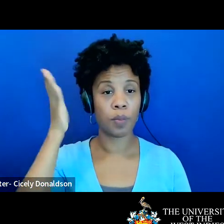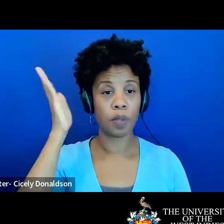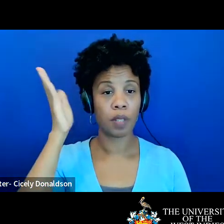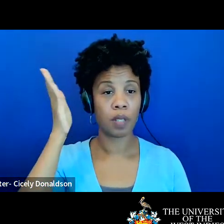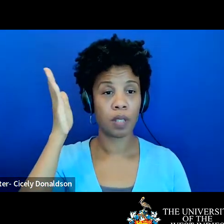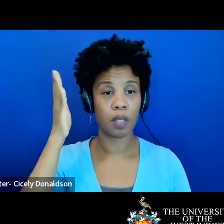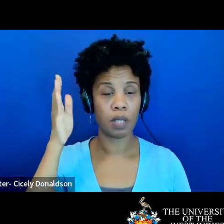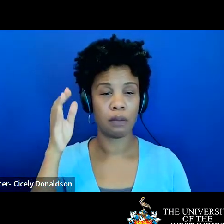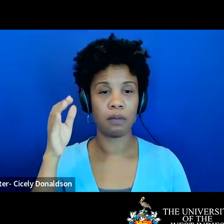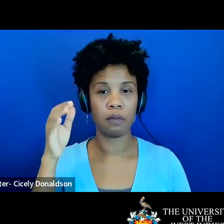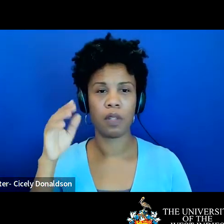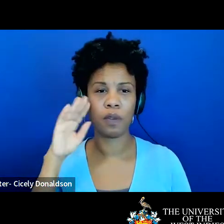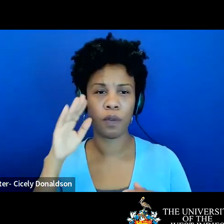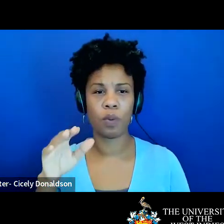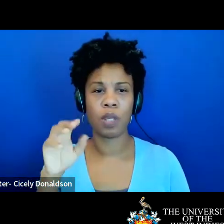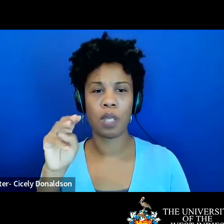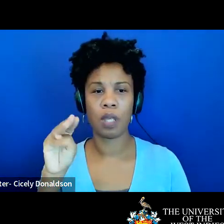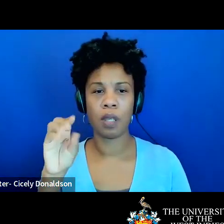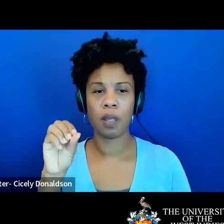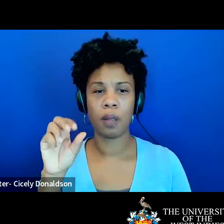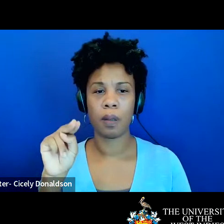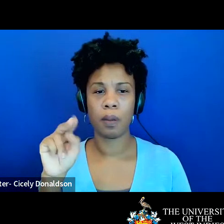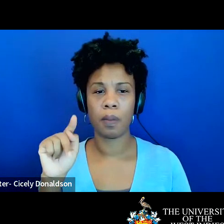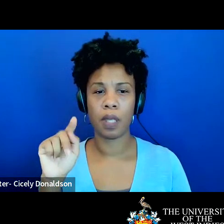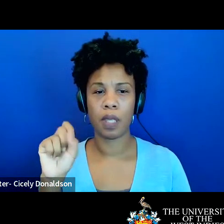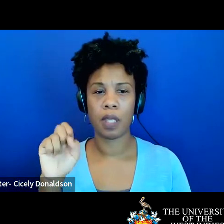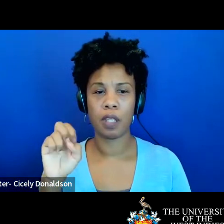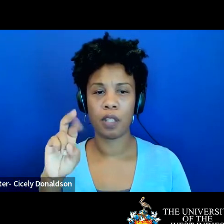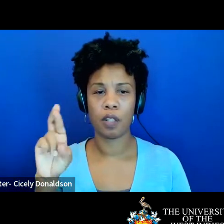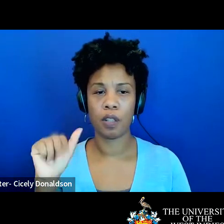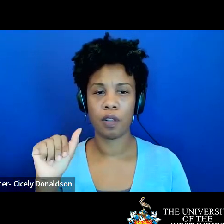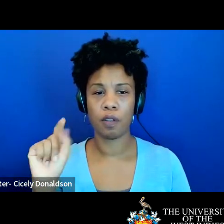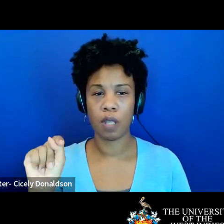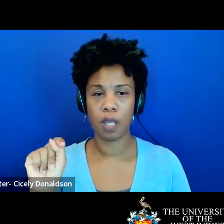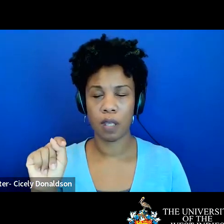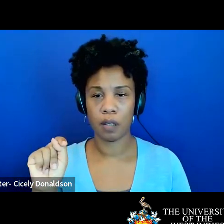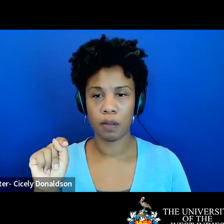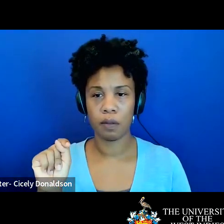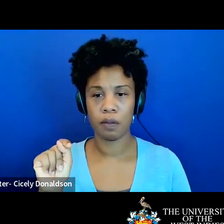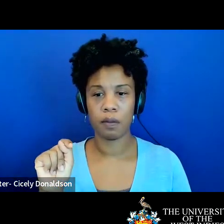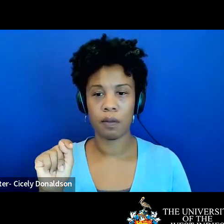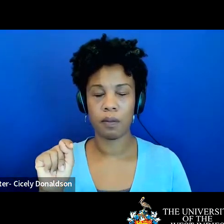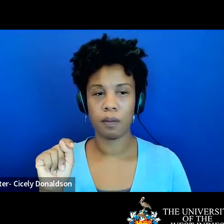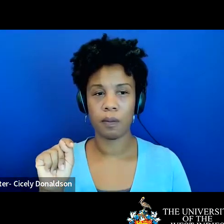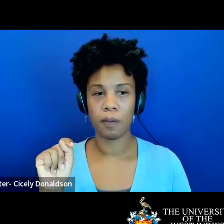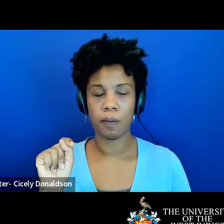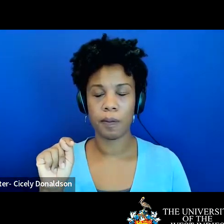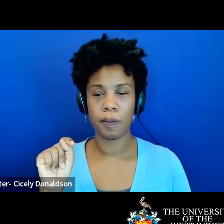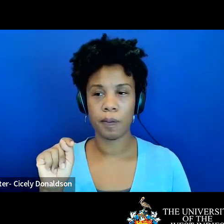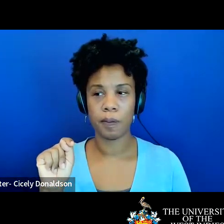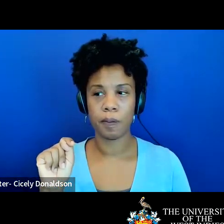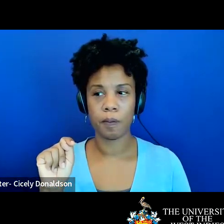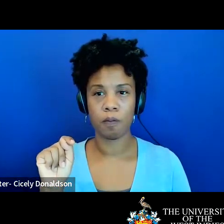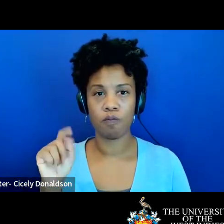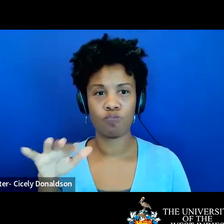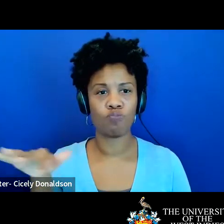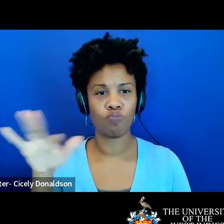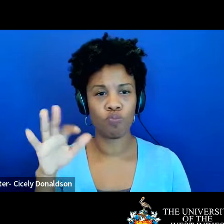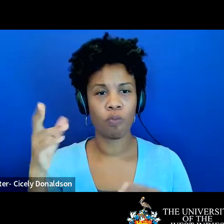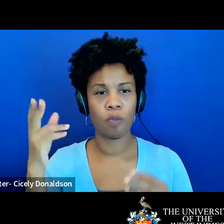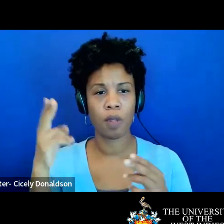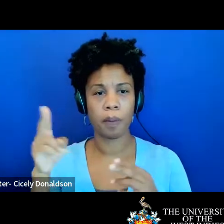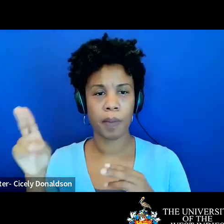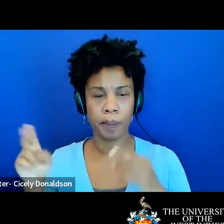Montserrat and the fact that some of the overseas territories really, they've